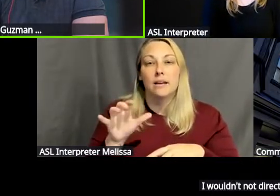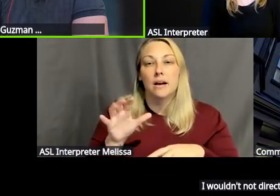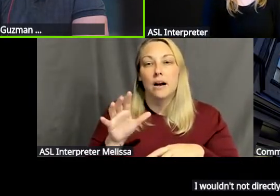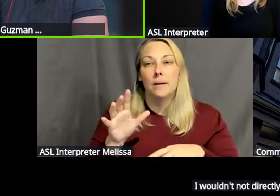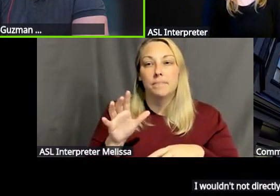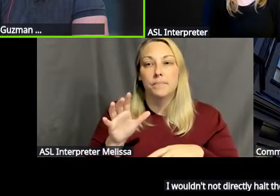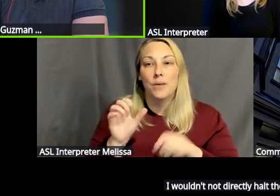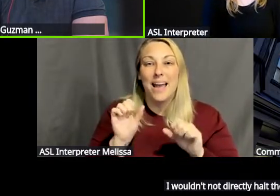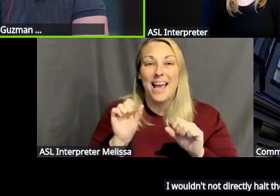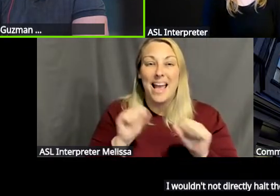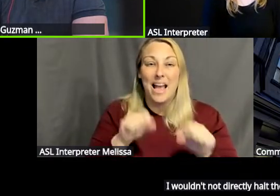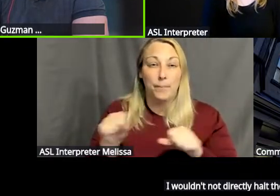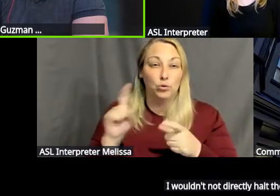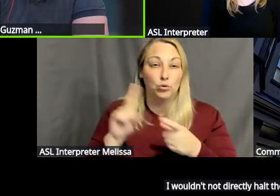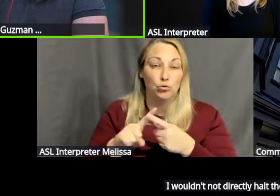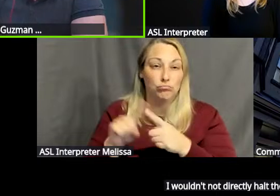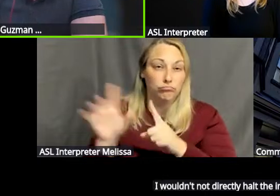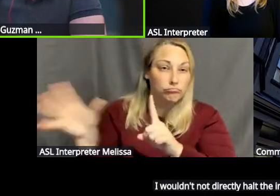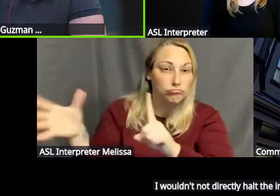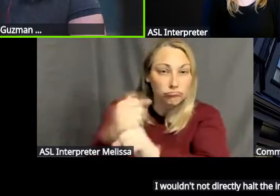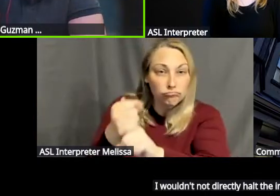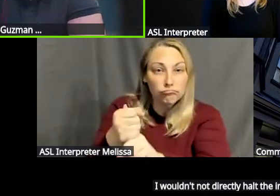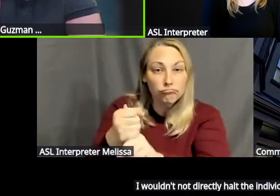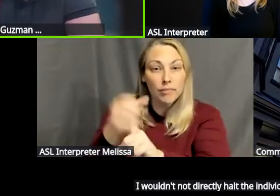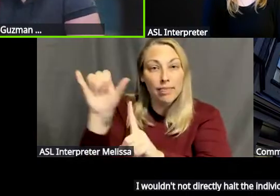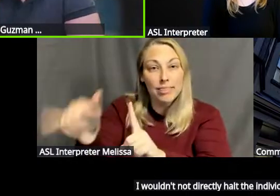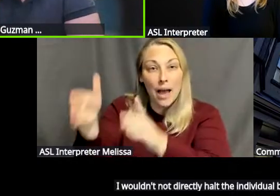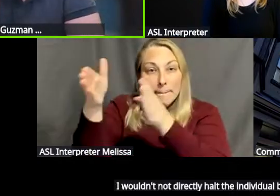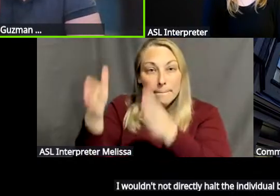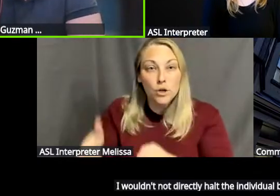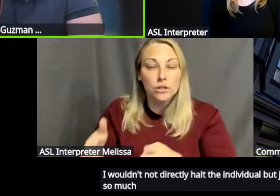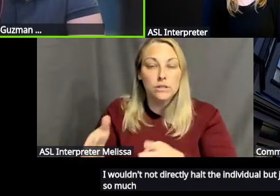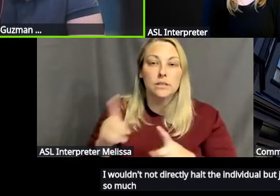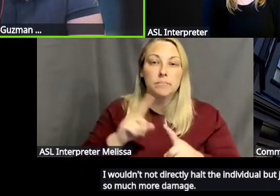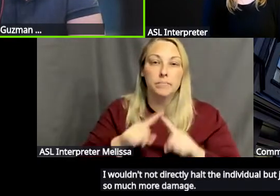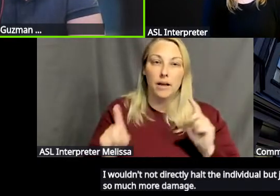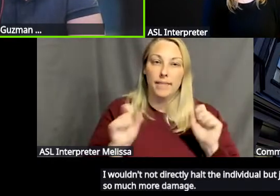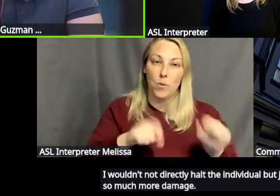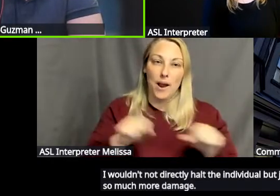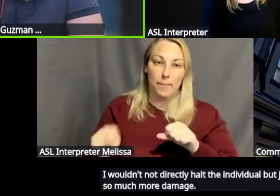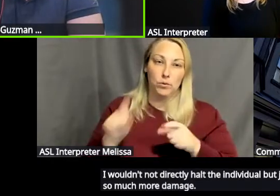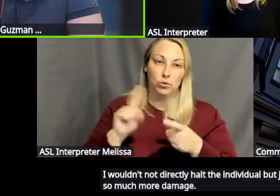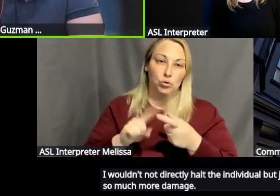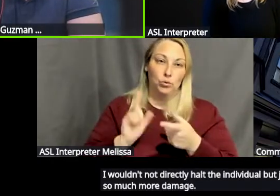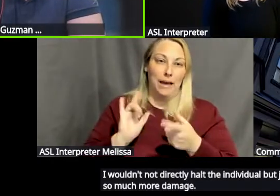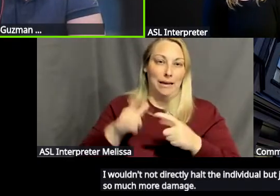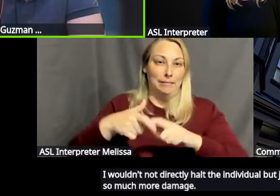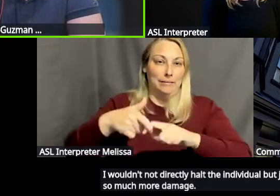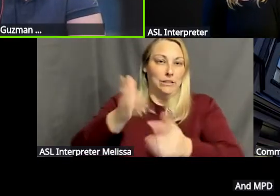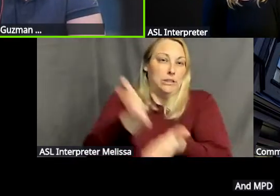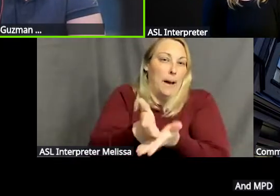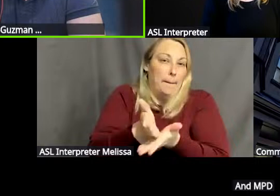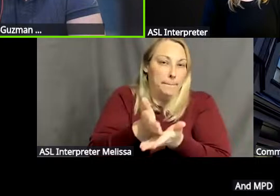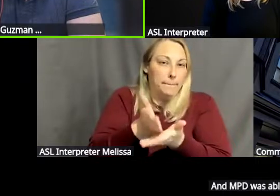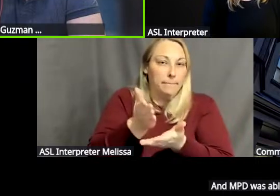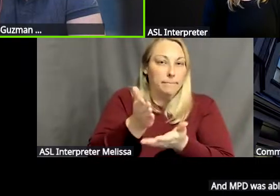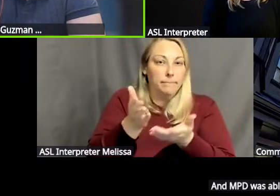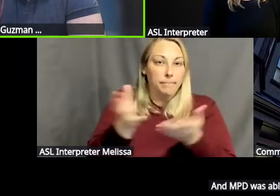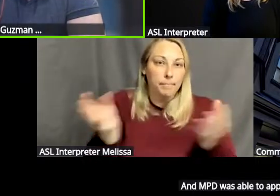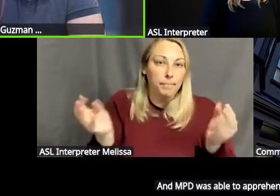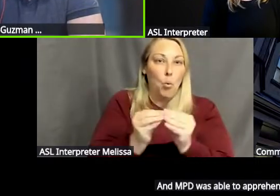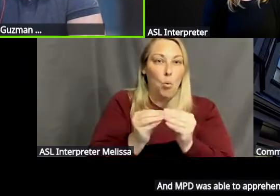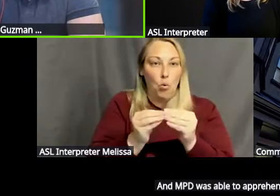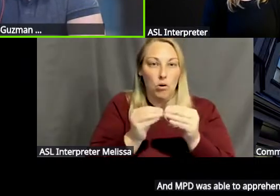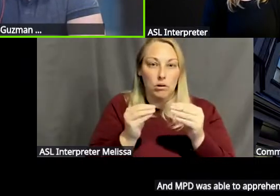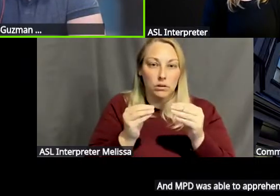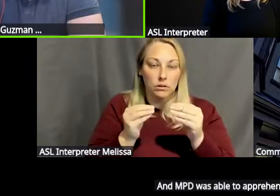but jump in to stop him from doing so much more damage. And MPD was able to apprehend and detain him.